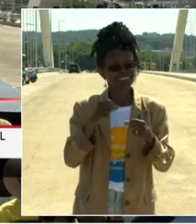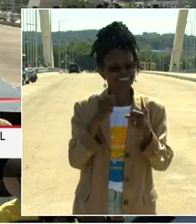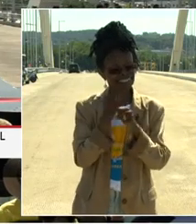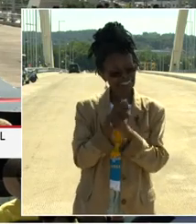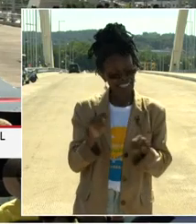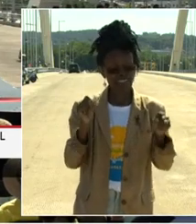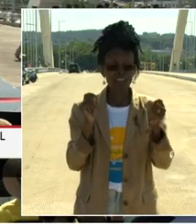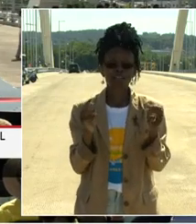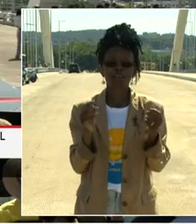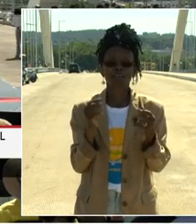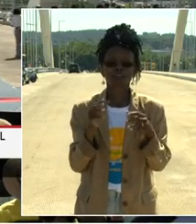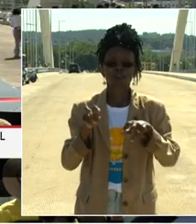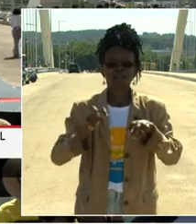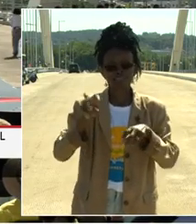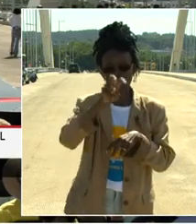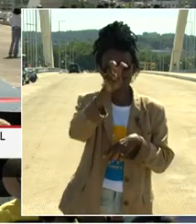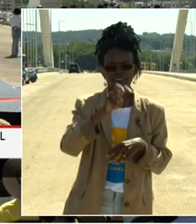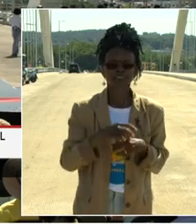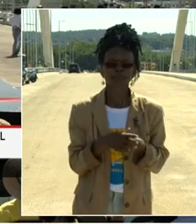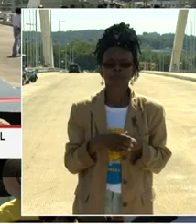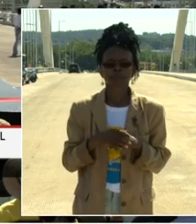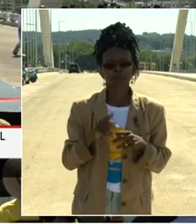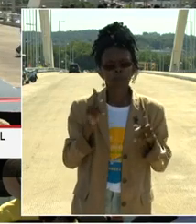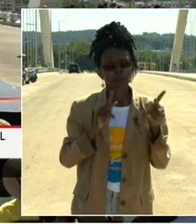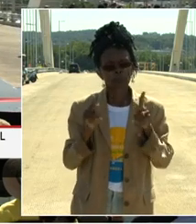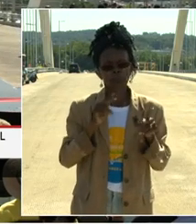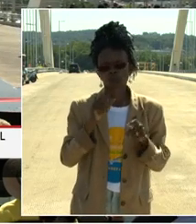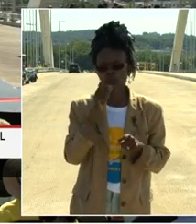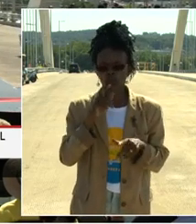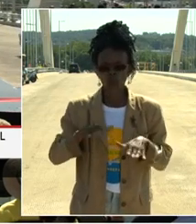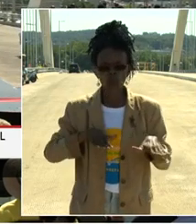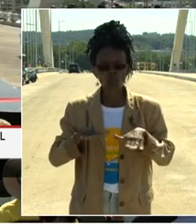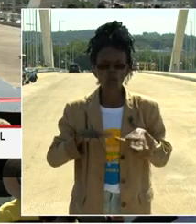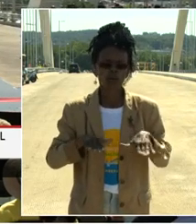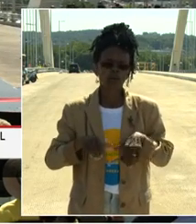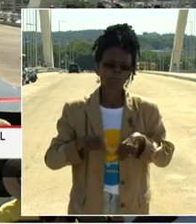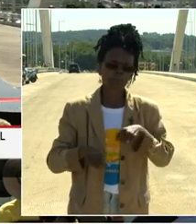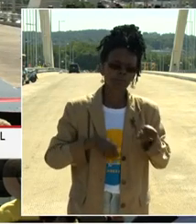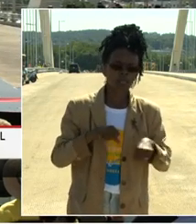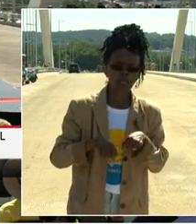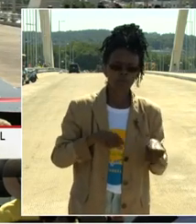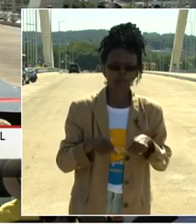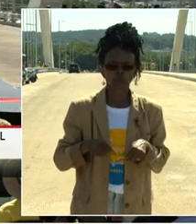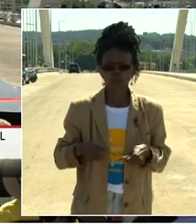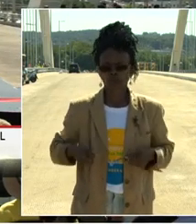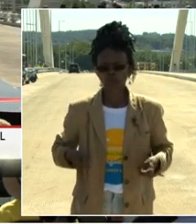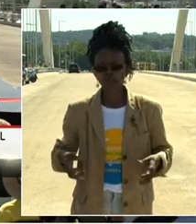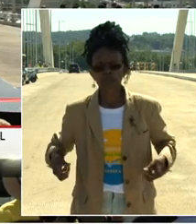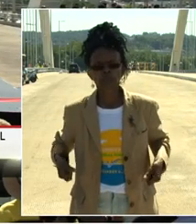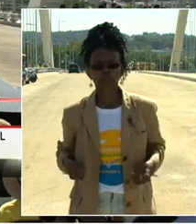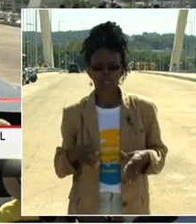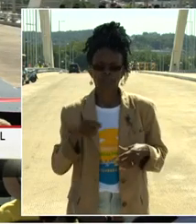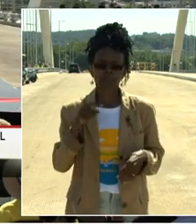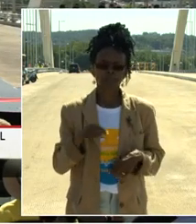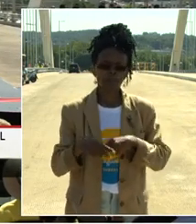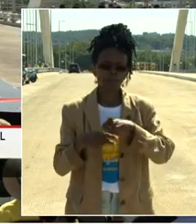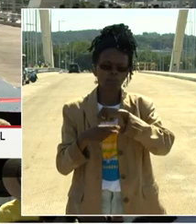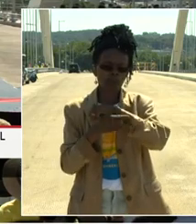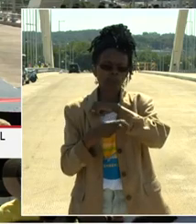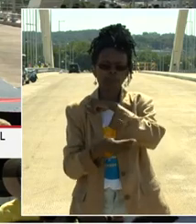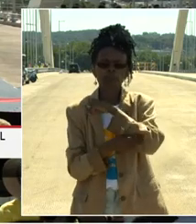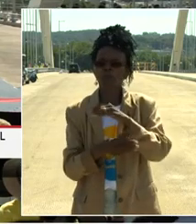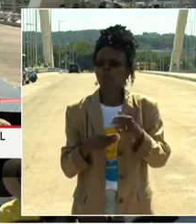who commute on bike, on foot, on scooter, in wheelchair, and this bridge makes their travel